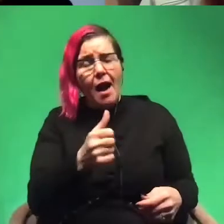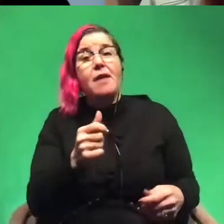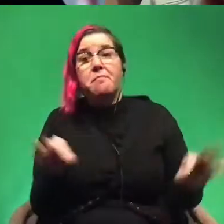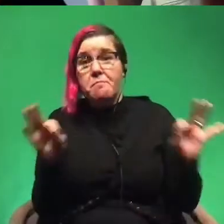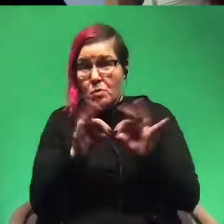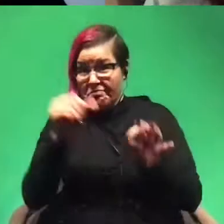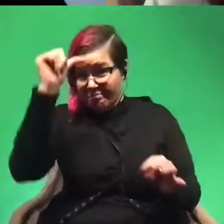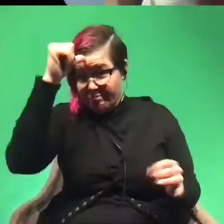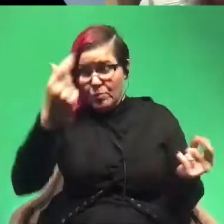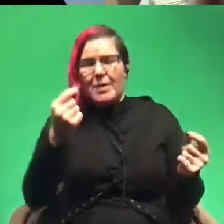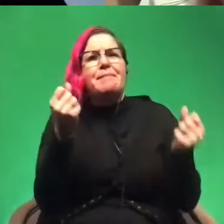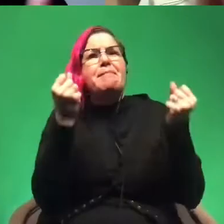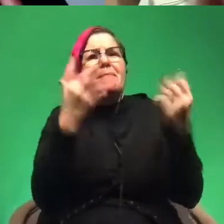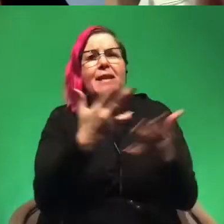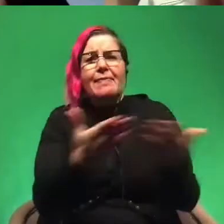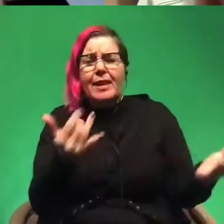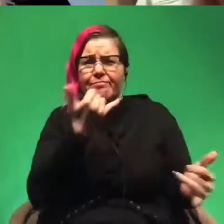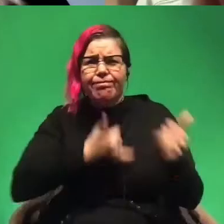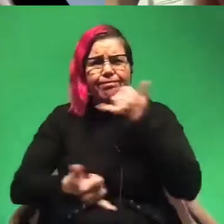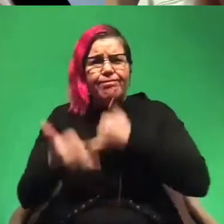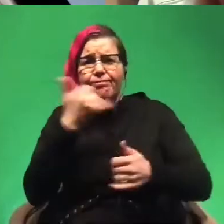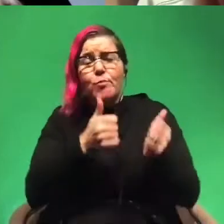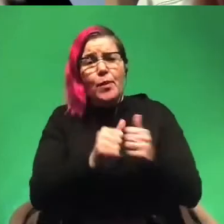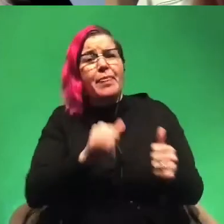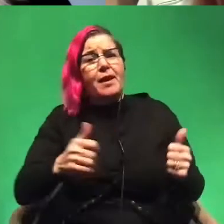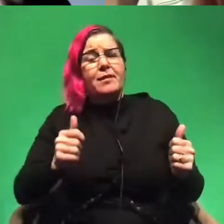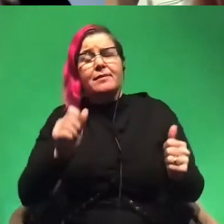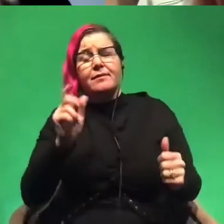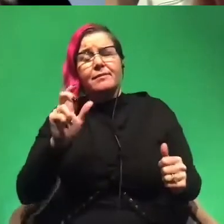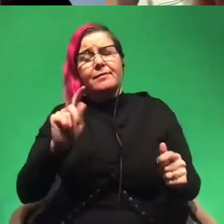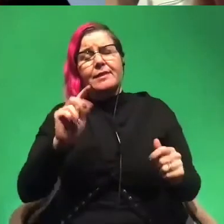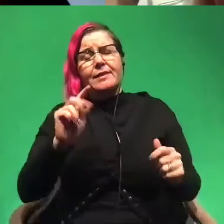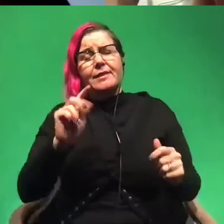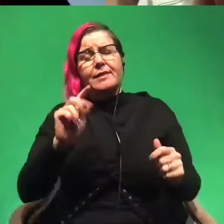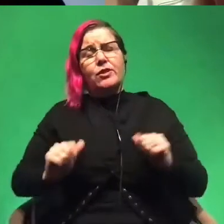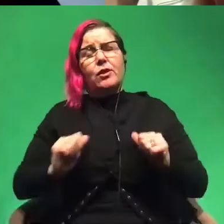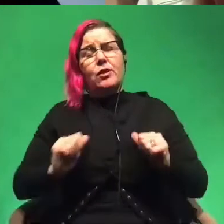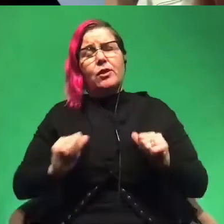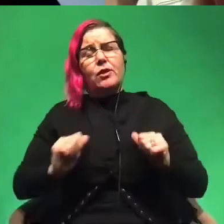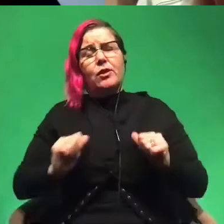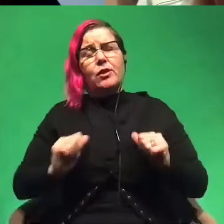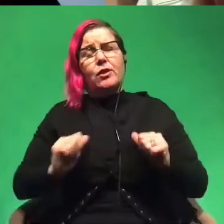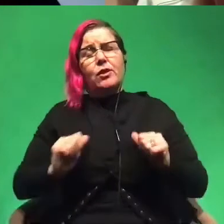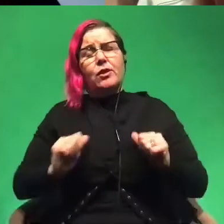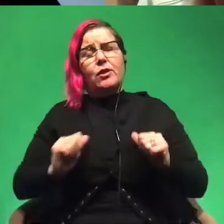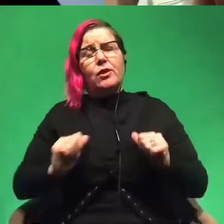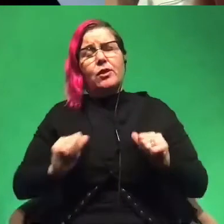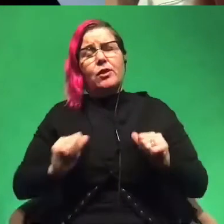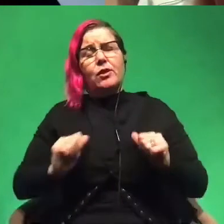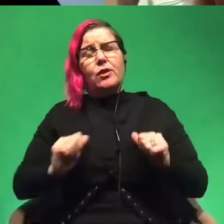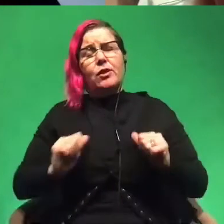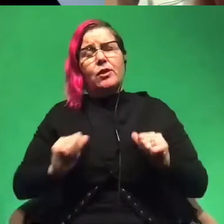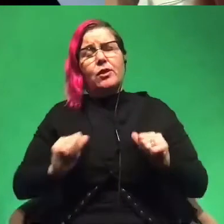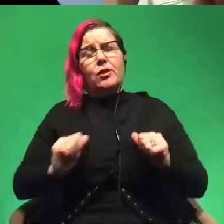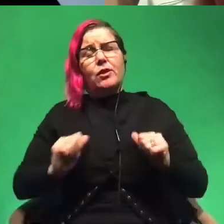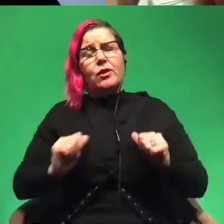is that there's a lot wrong with Tiger King. I could go on and on and on about all of the issues with this docuseries, but I